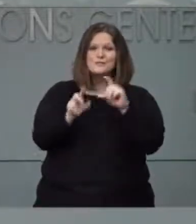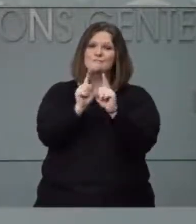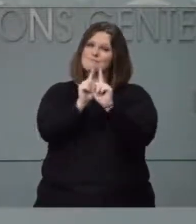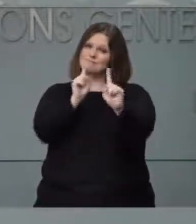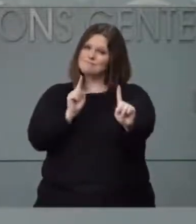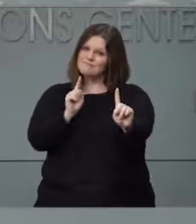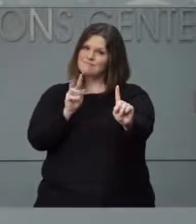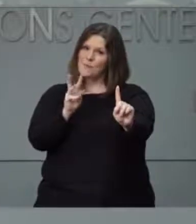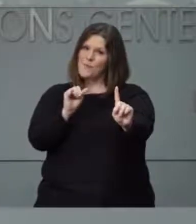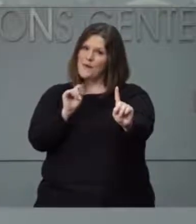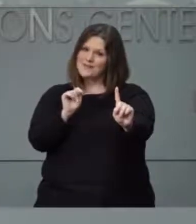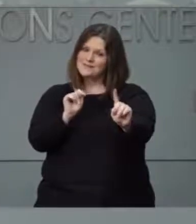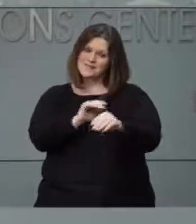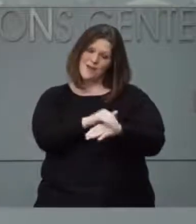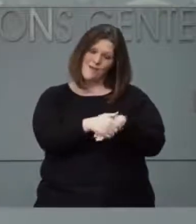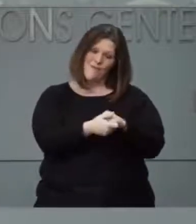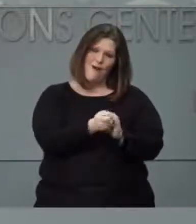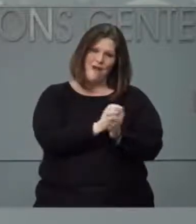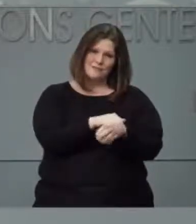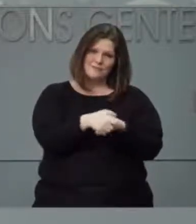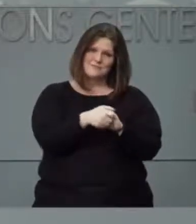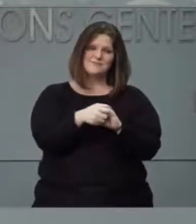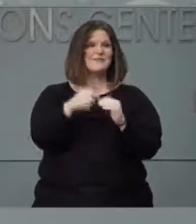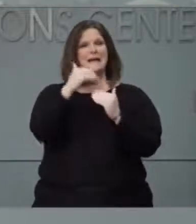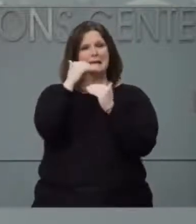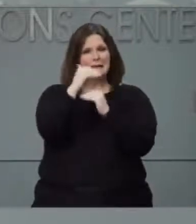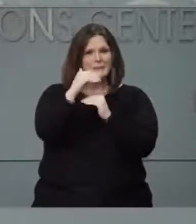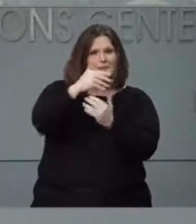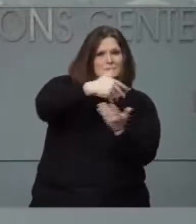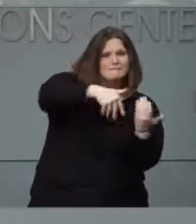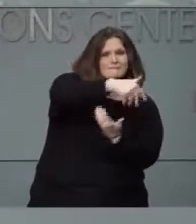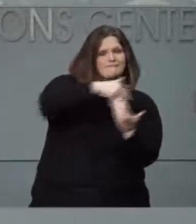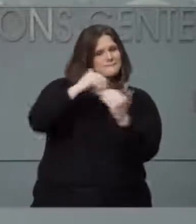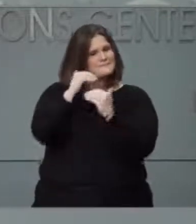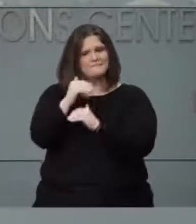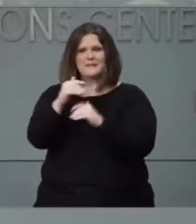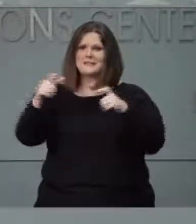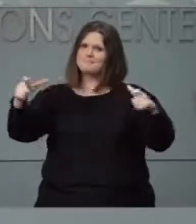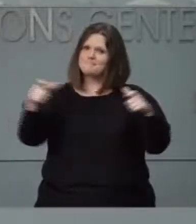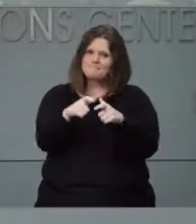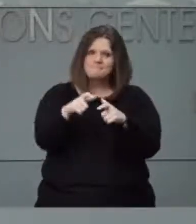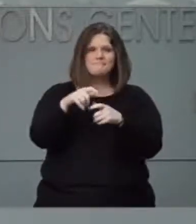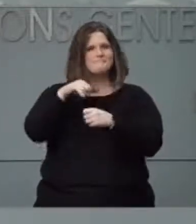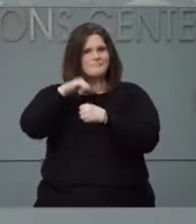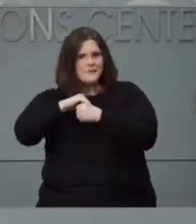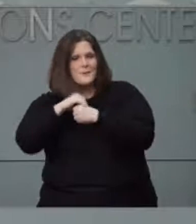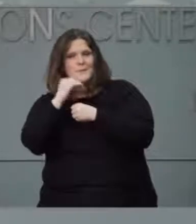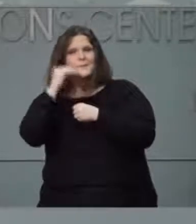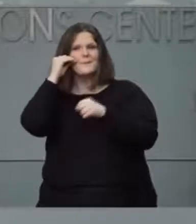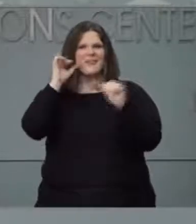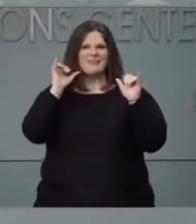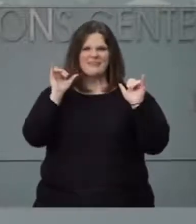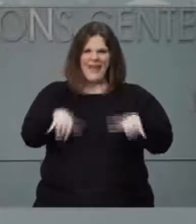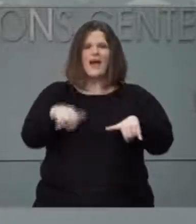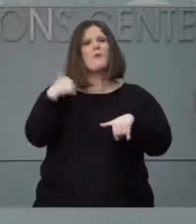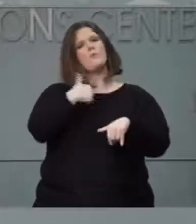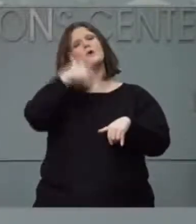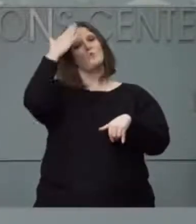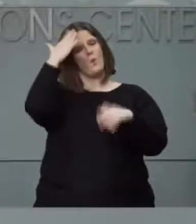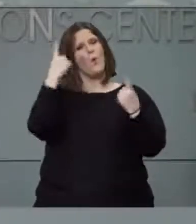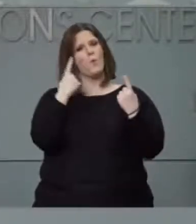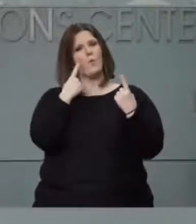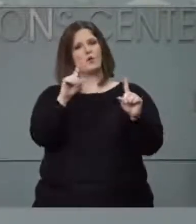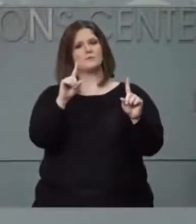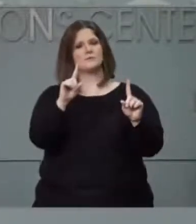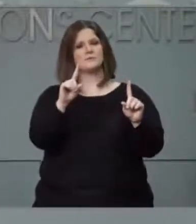other households, washing your hands, all of that works. So if we were all to follow the things that are currently in place right now, I don't think